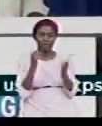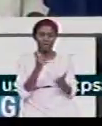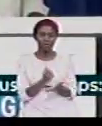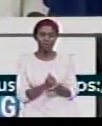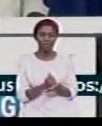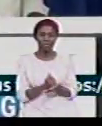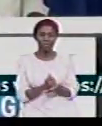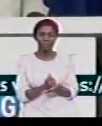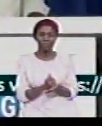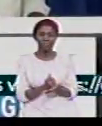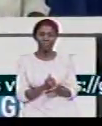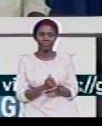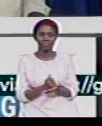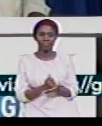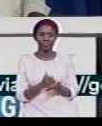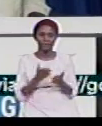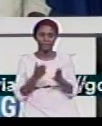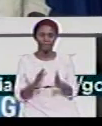to